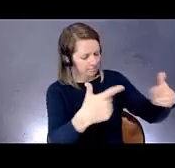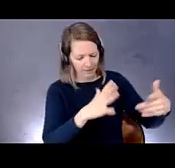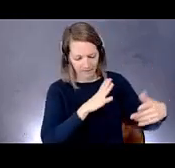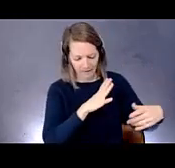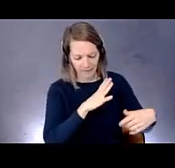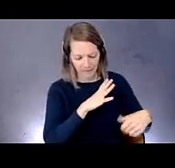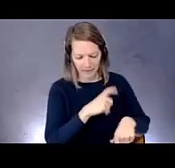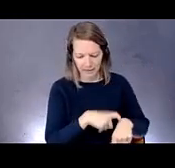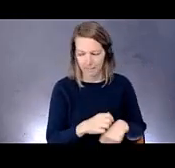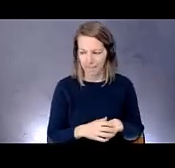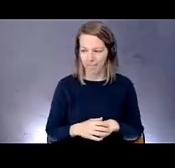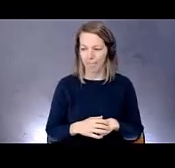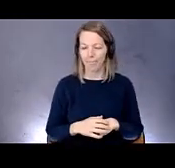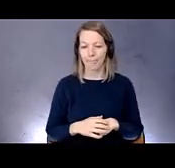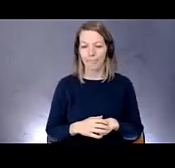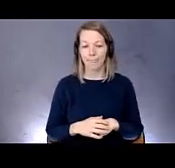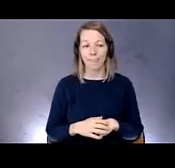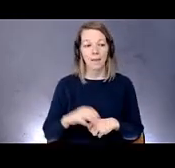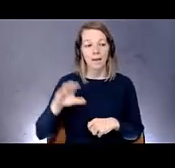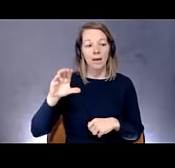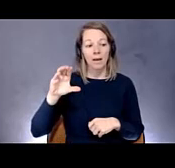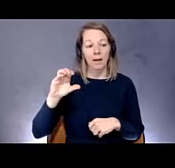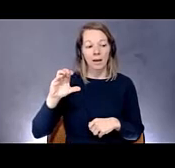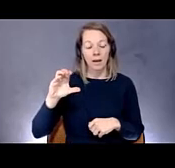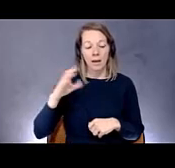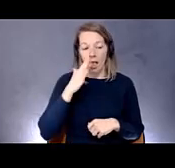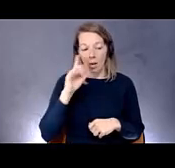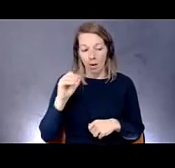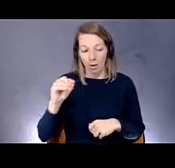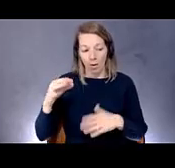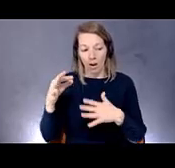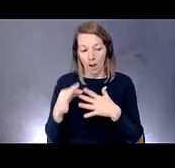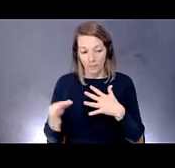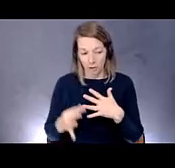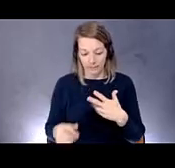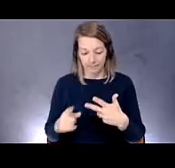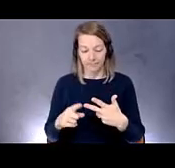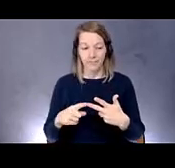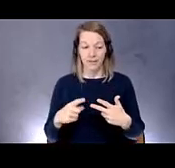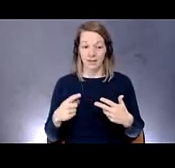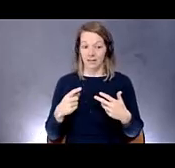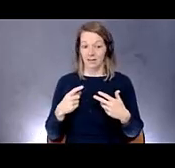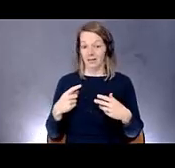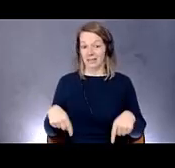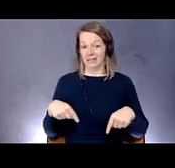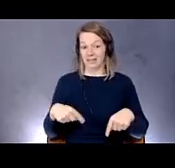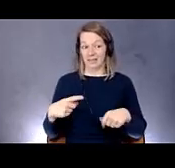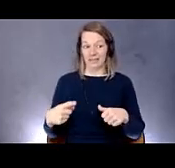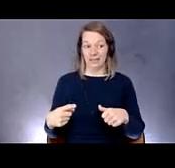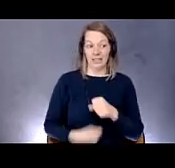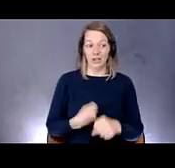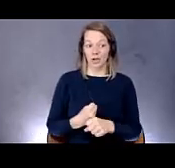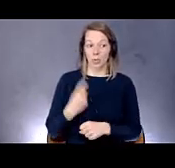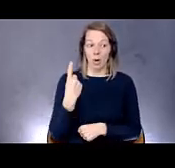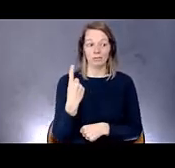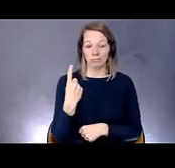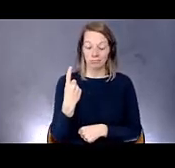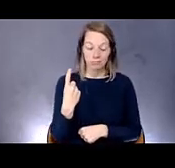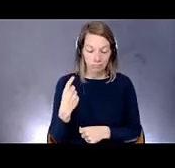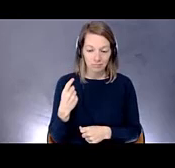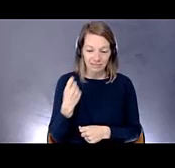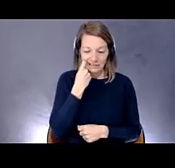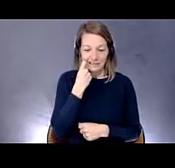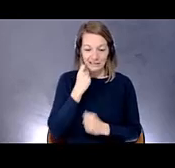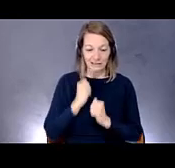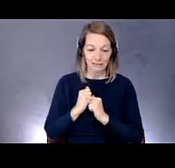doing good. So on the Colorado option. So obviously we are in year 1 of implementation of the Colorado option. And what we